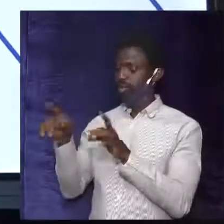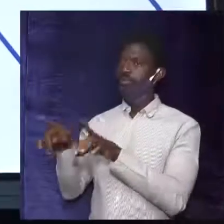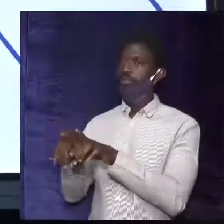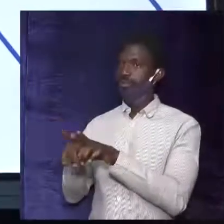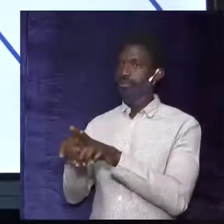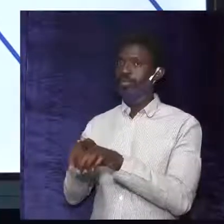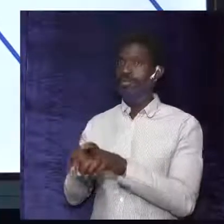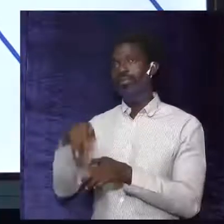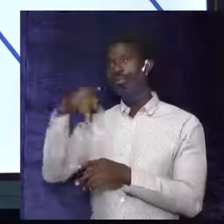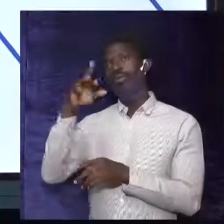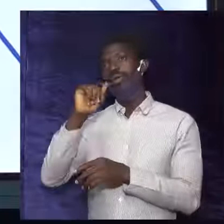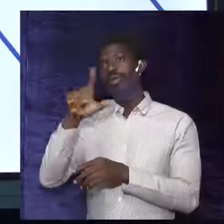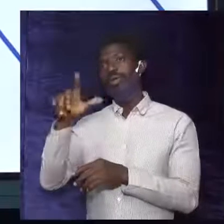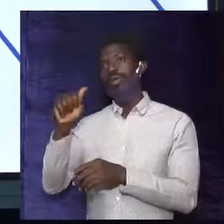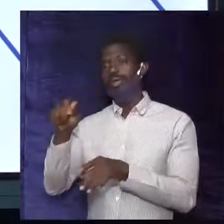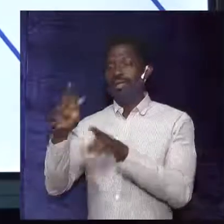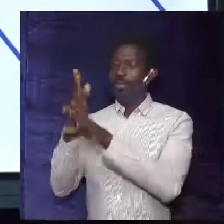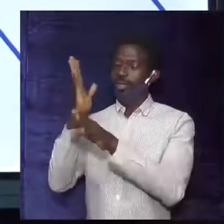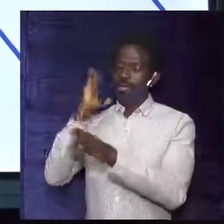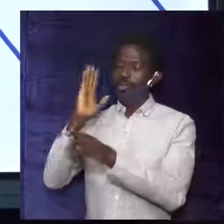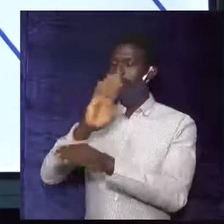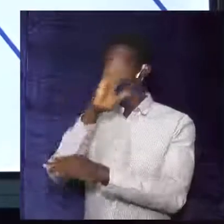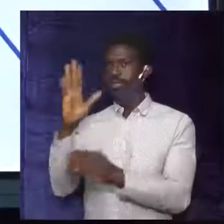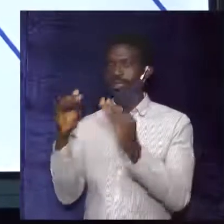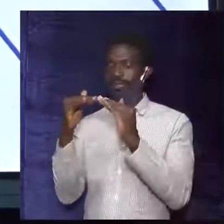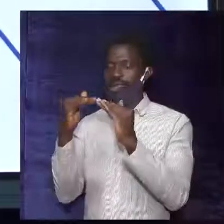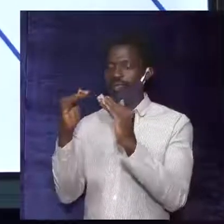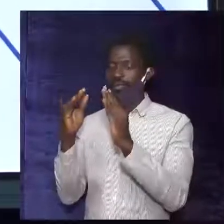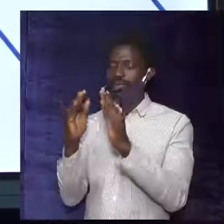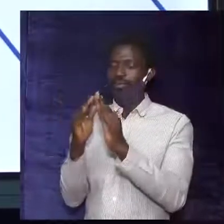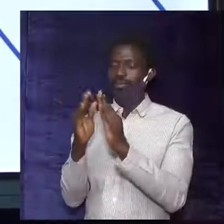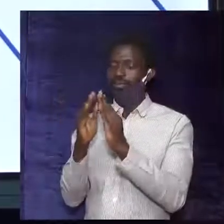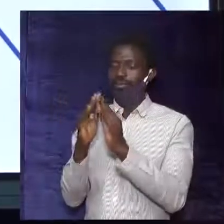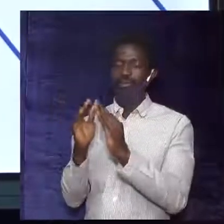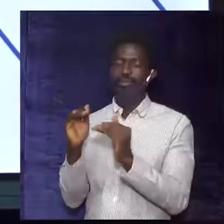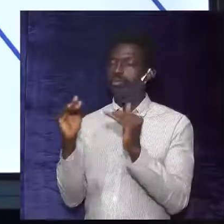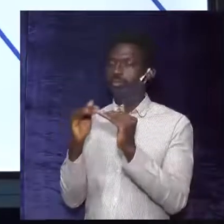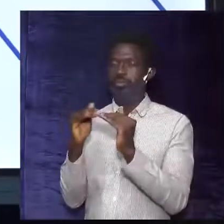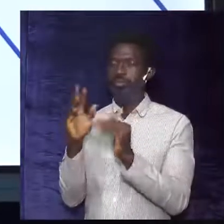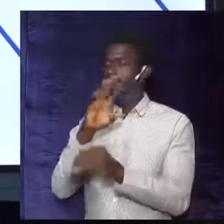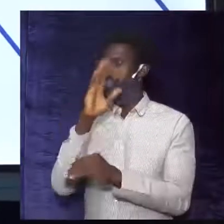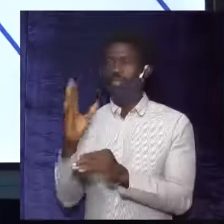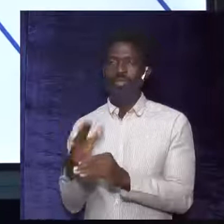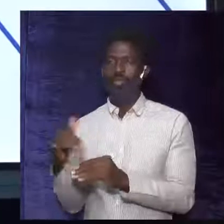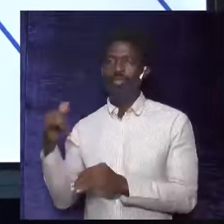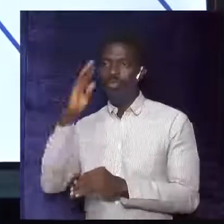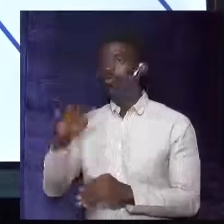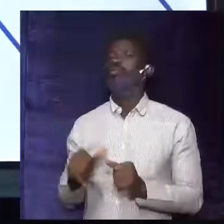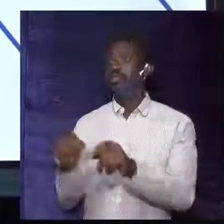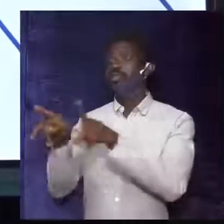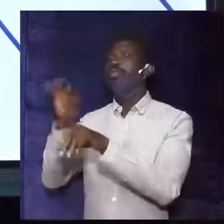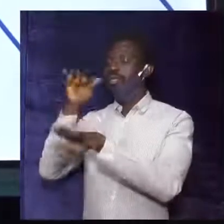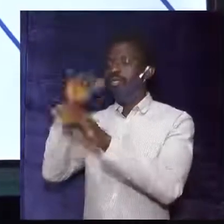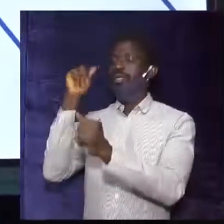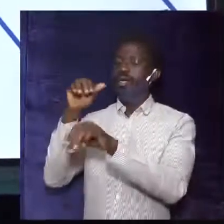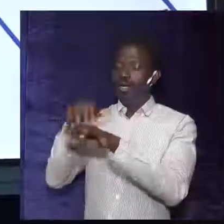So now parallel lines will never meet. It will continue like that. They will never meet at any point in time. So these are parallel